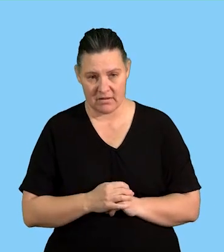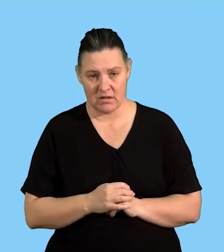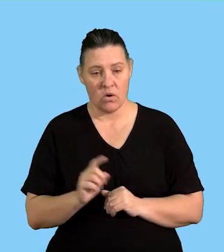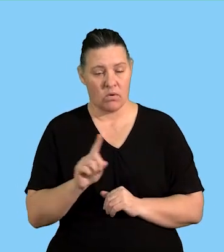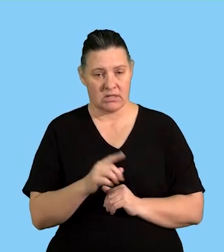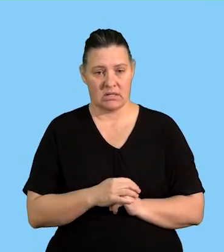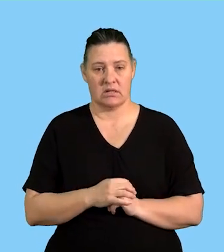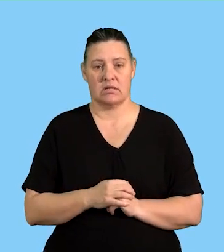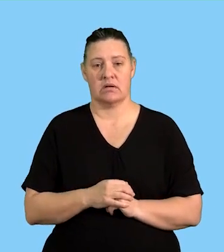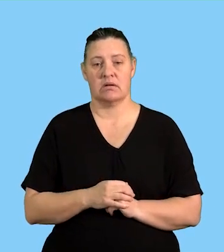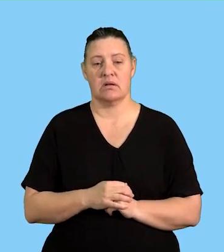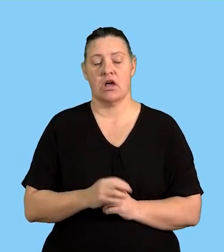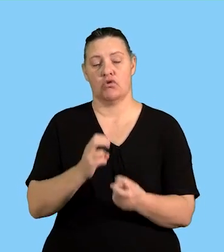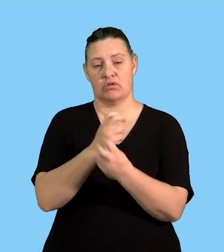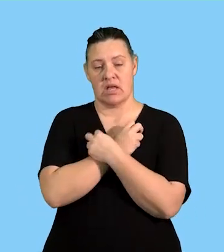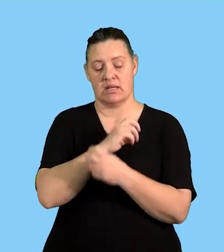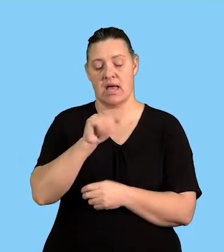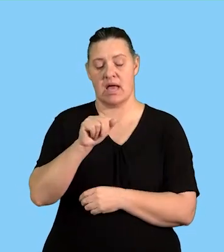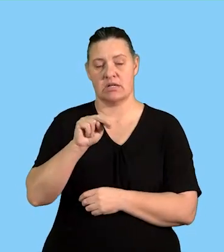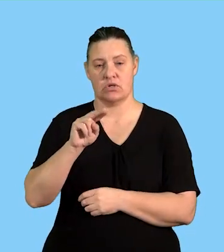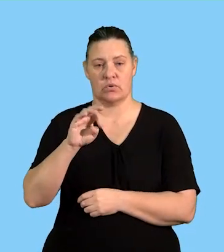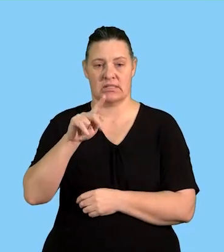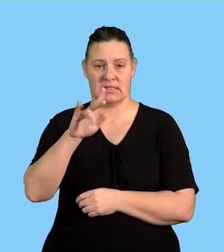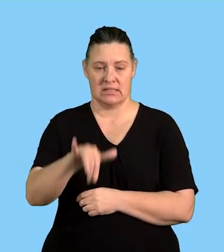to be your retirement annuity.